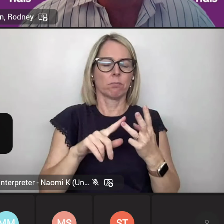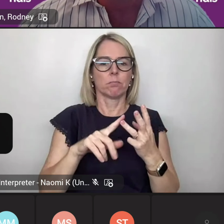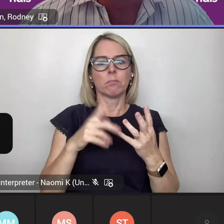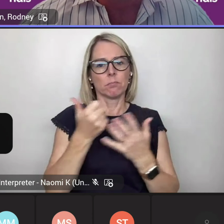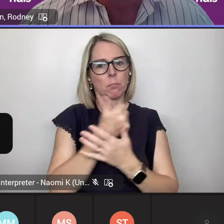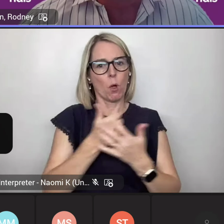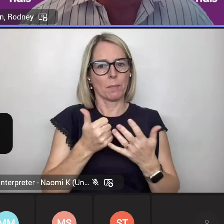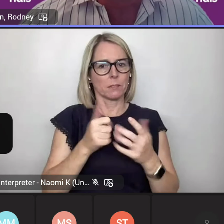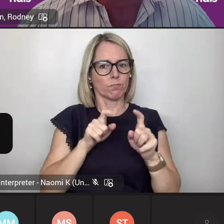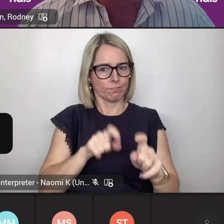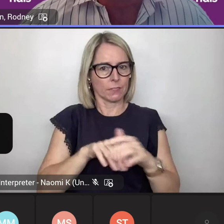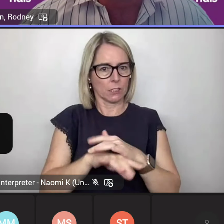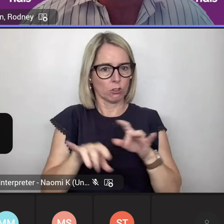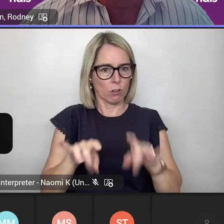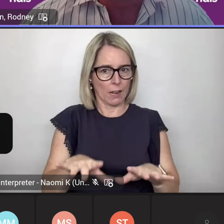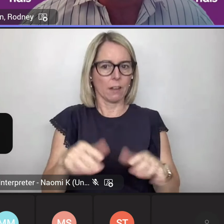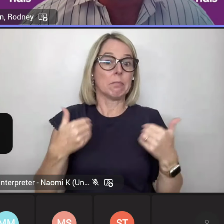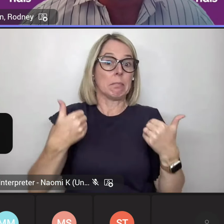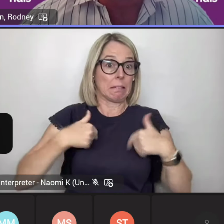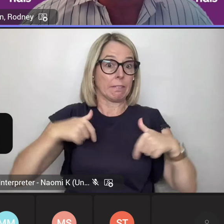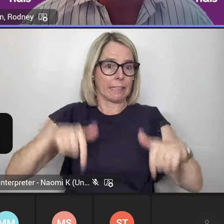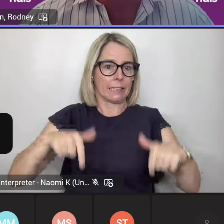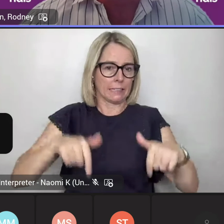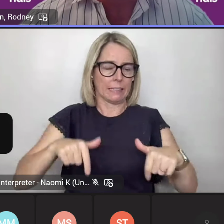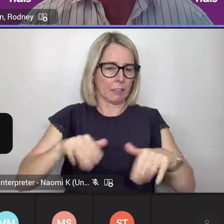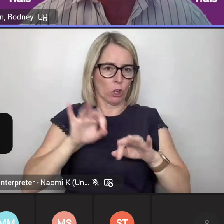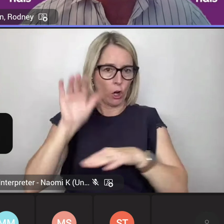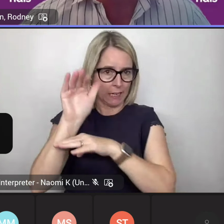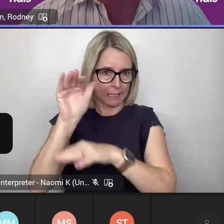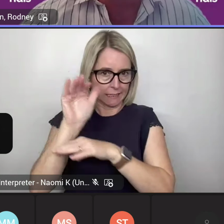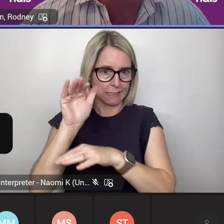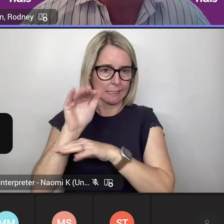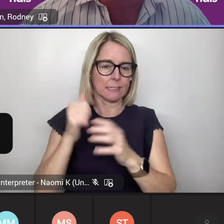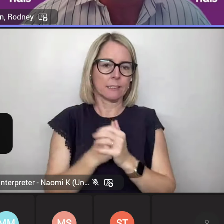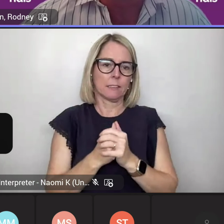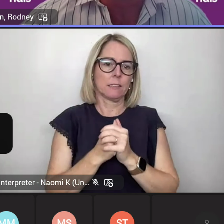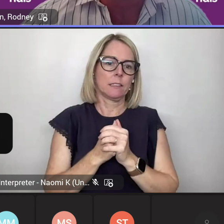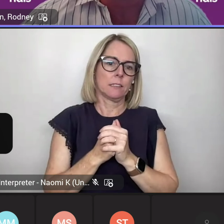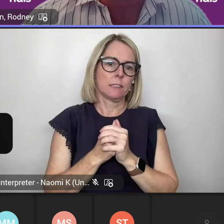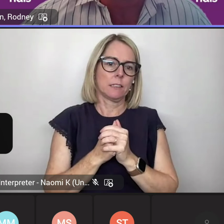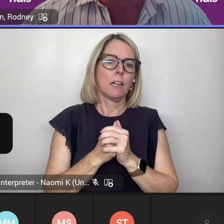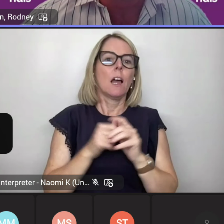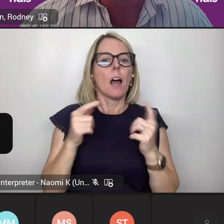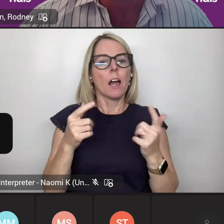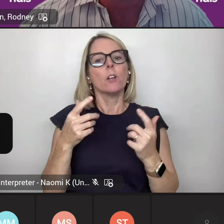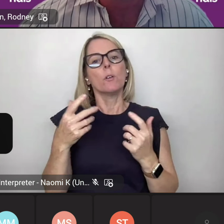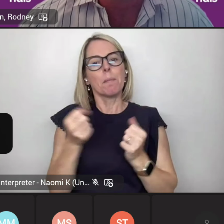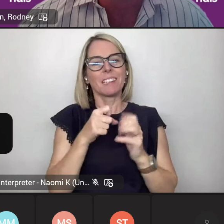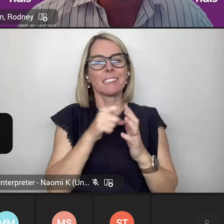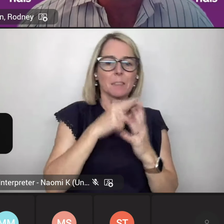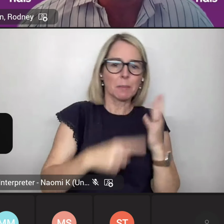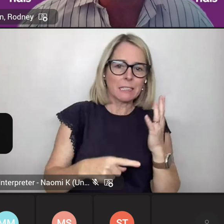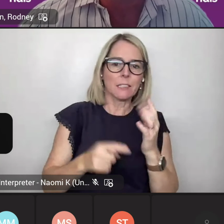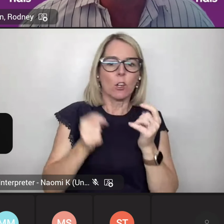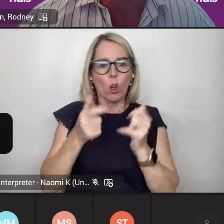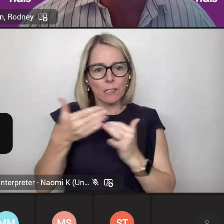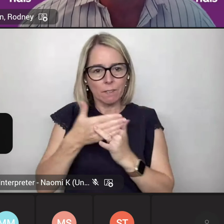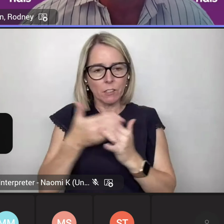Australia, and you'll need to meet the requirements for disability, early intervention, or both.